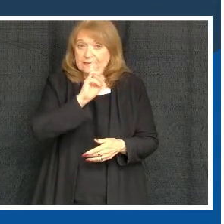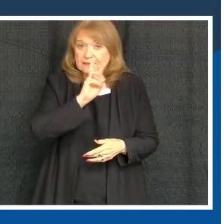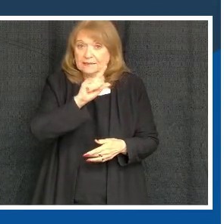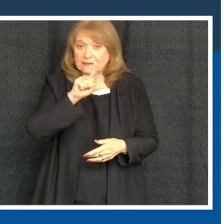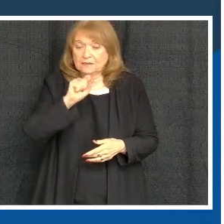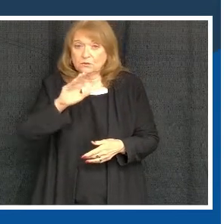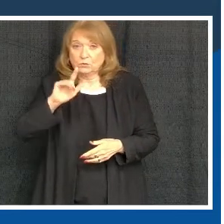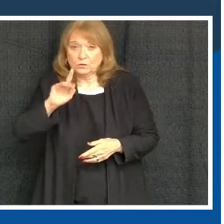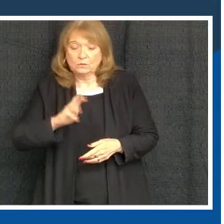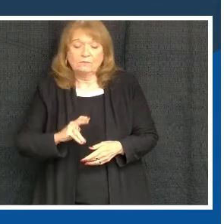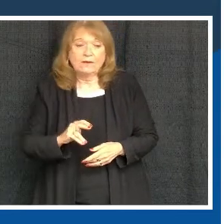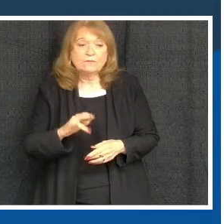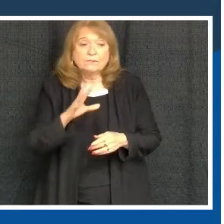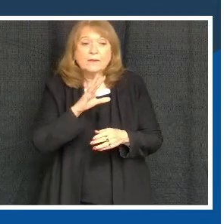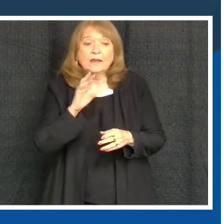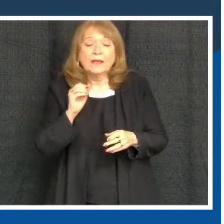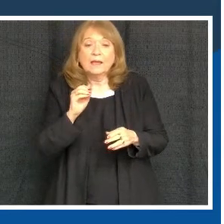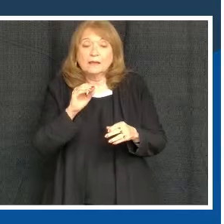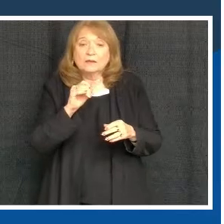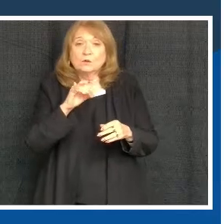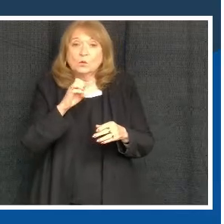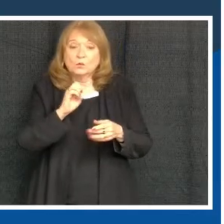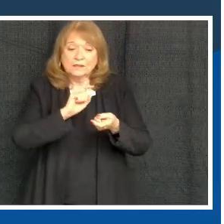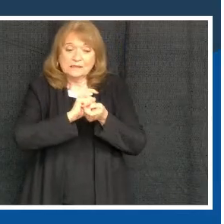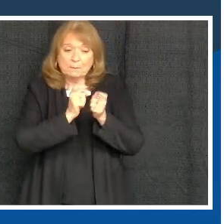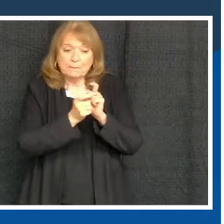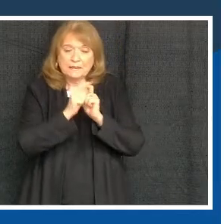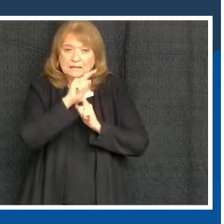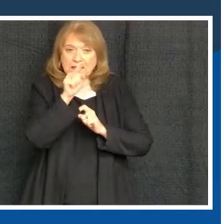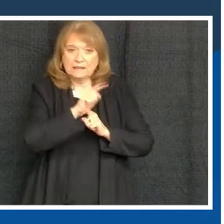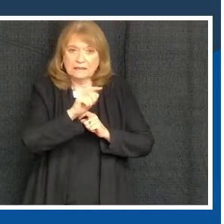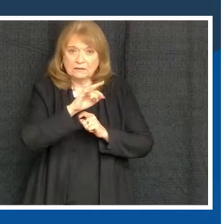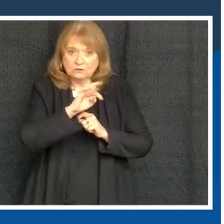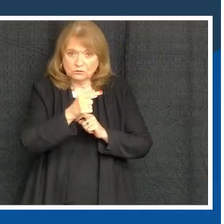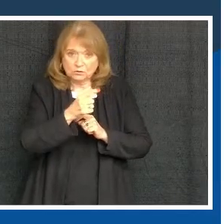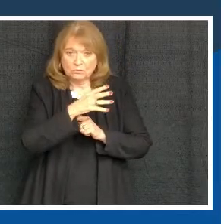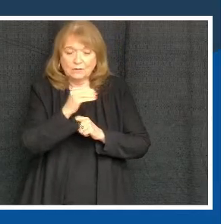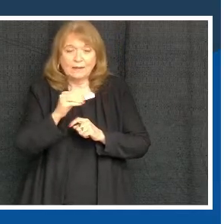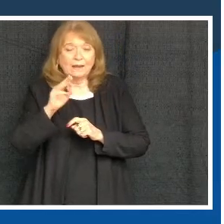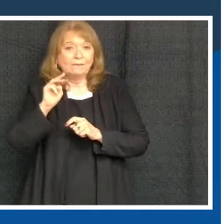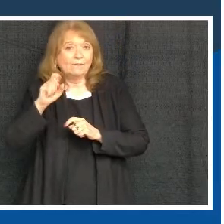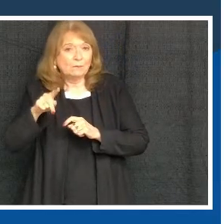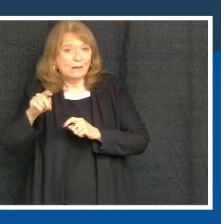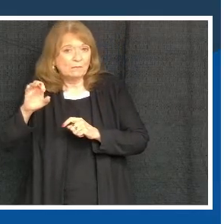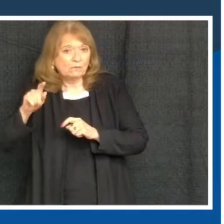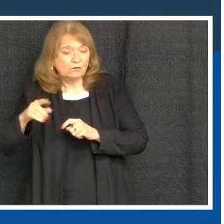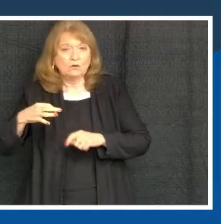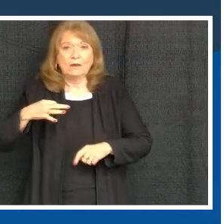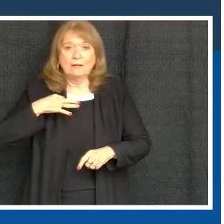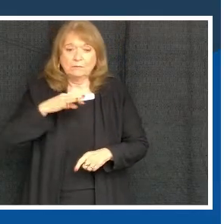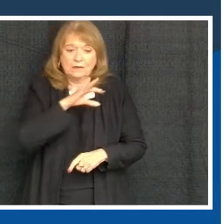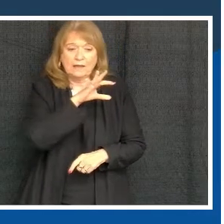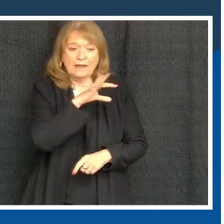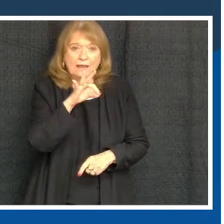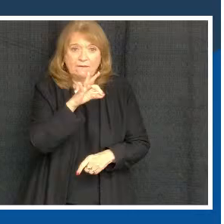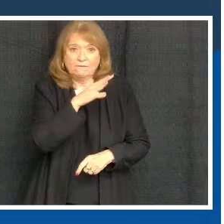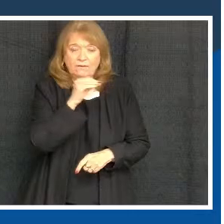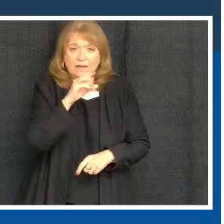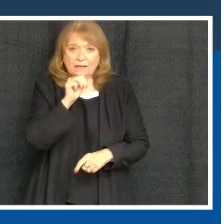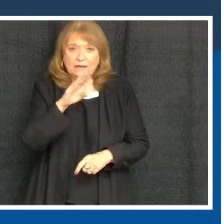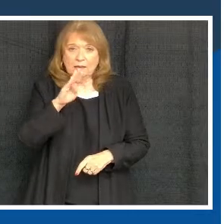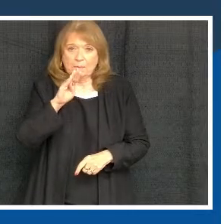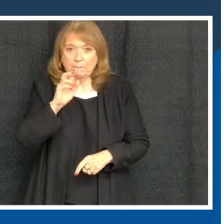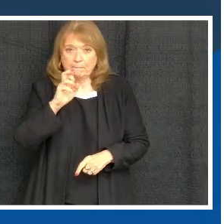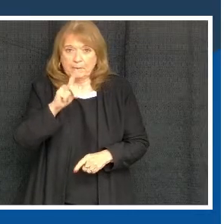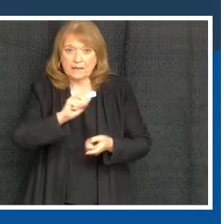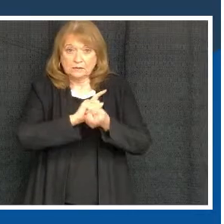2025, an ordinance amending the zoning ordinance and map of the City of Clarksville, application of F&M Bank for a zone change